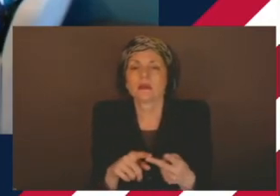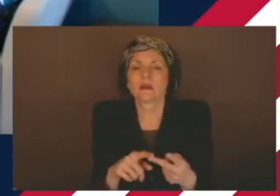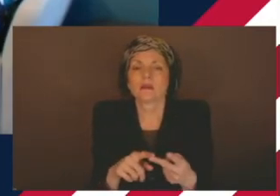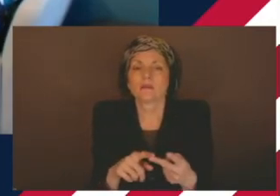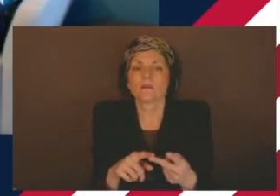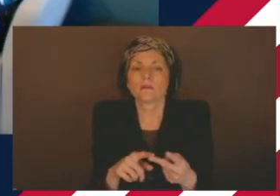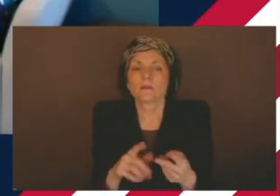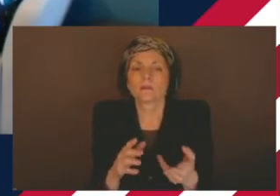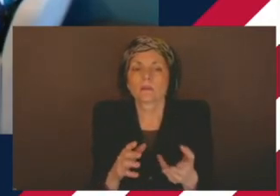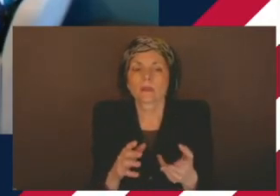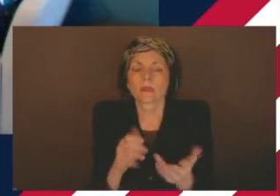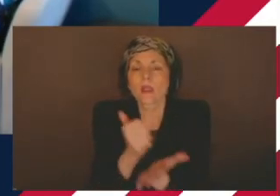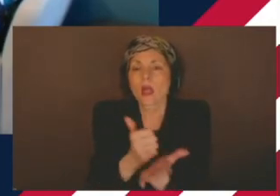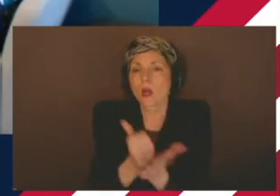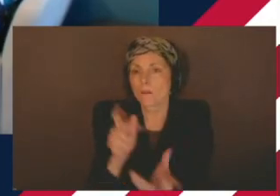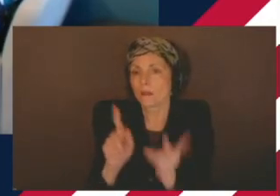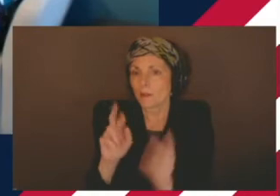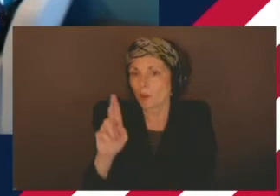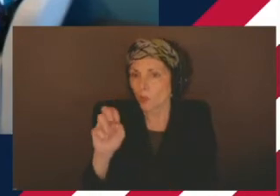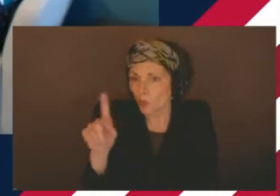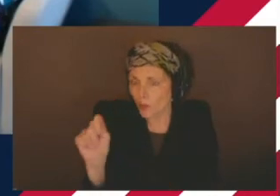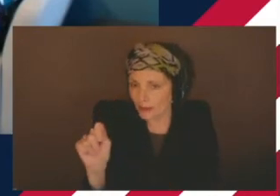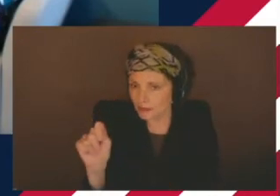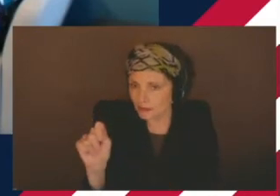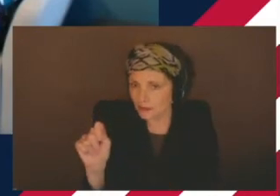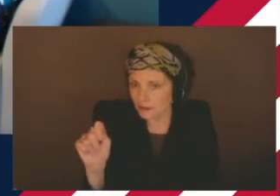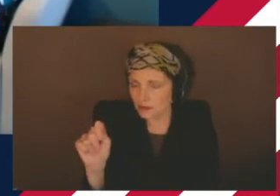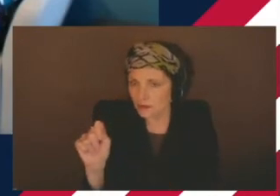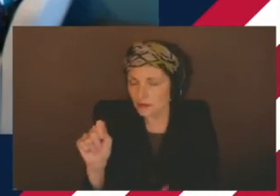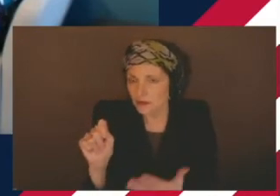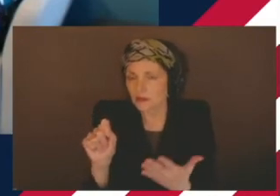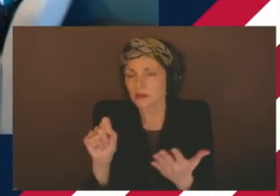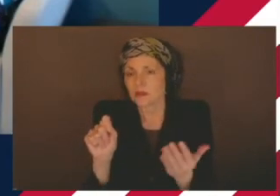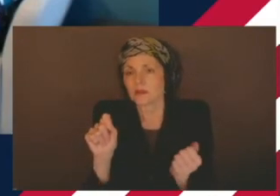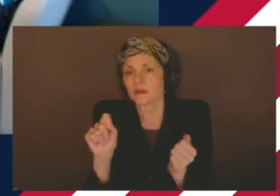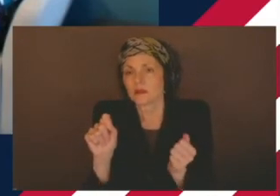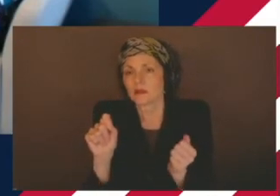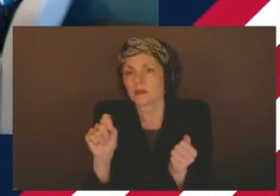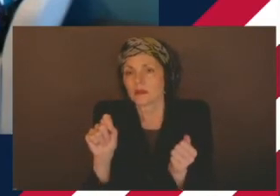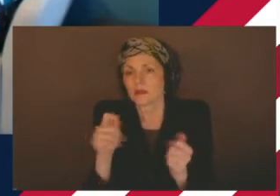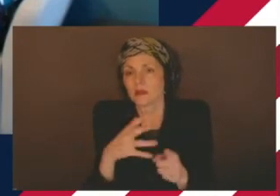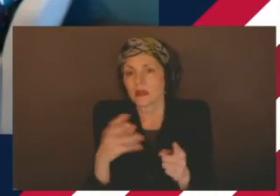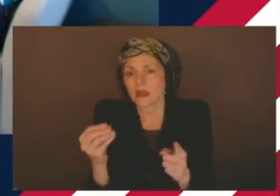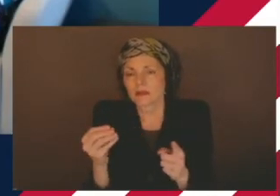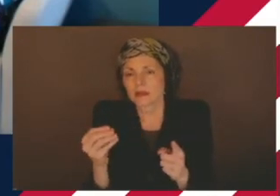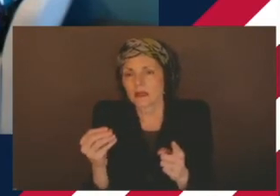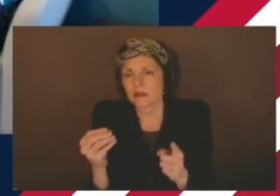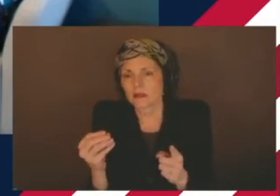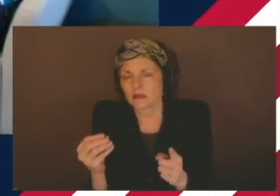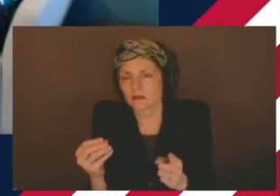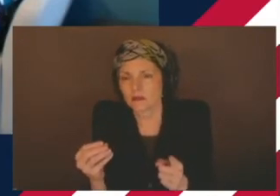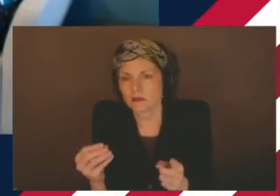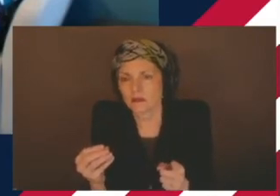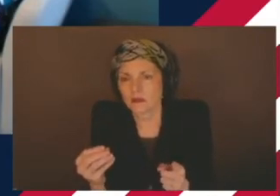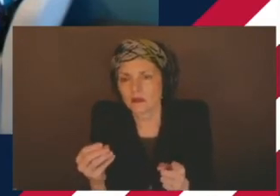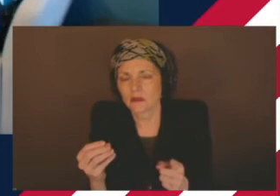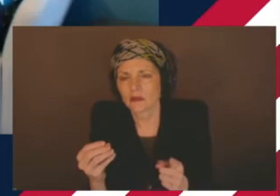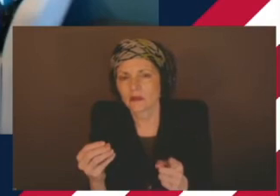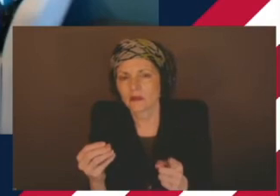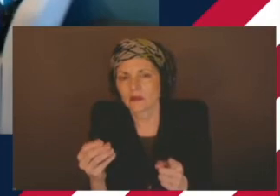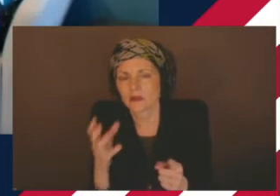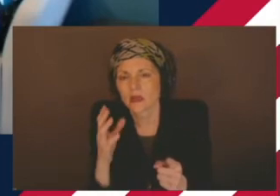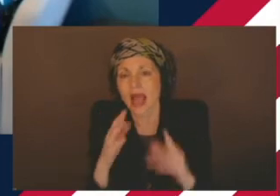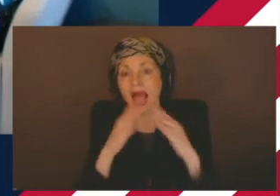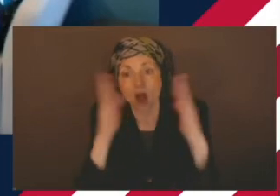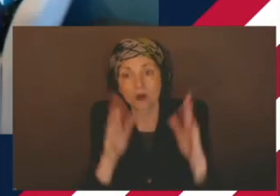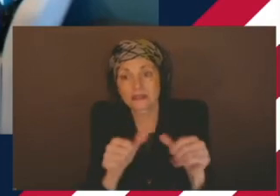to stem the tide of homelessness and prevent housing instability, and finally, provide reparations for communities impacted